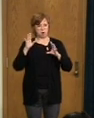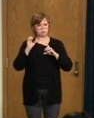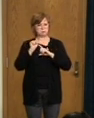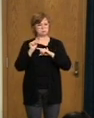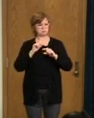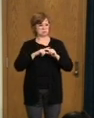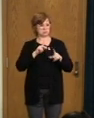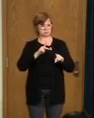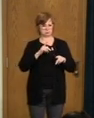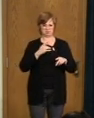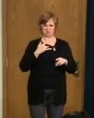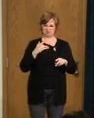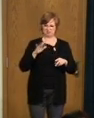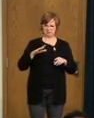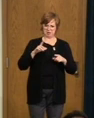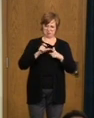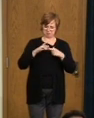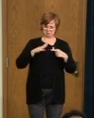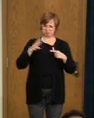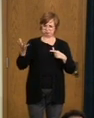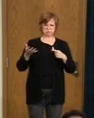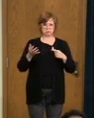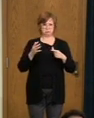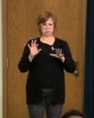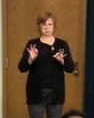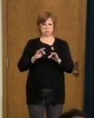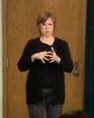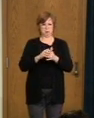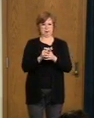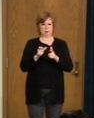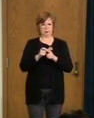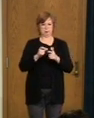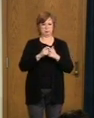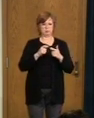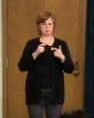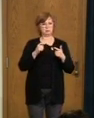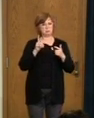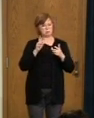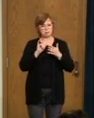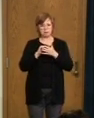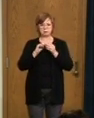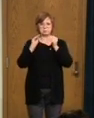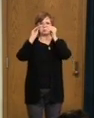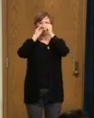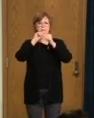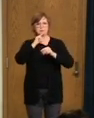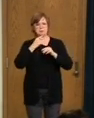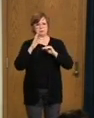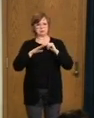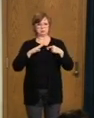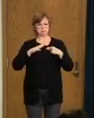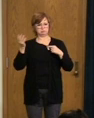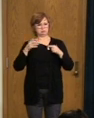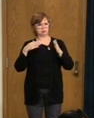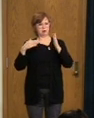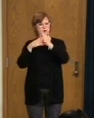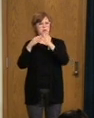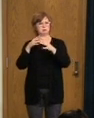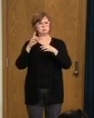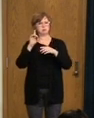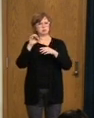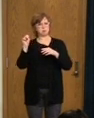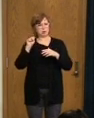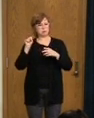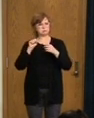Dr. Shahab, but in relation to this particular group flaunting mask orders, flaunting gathering